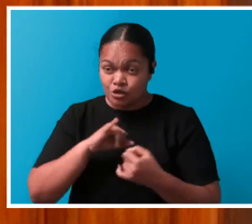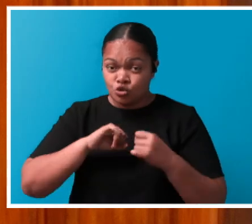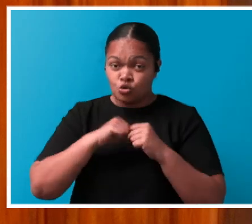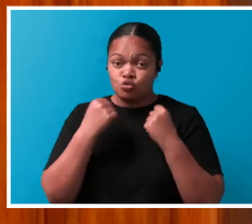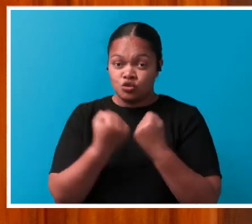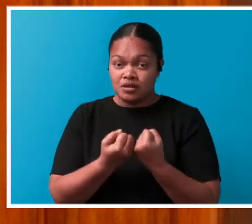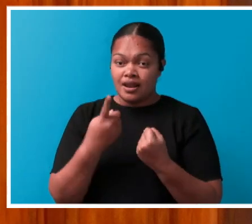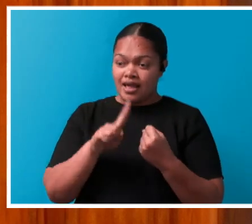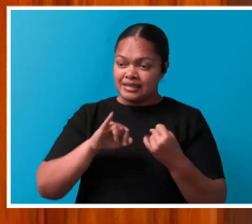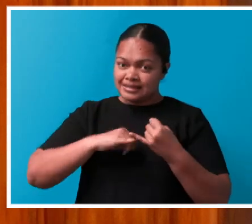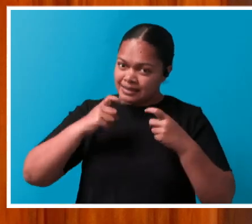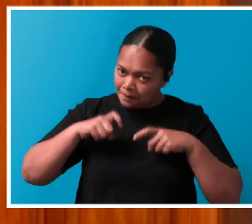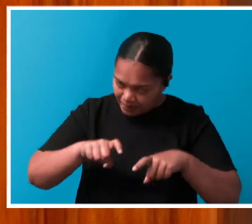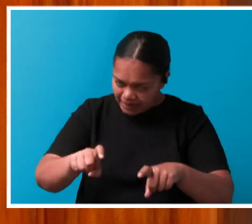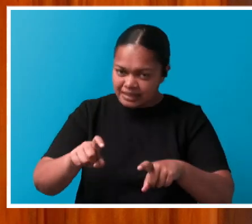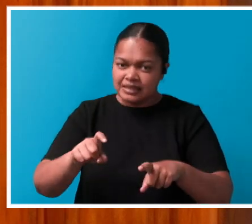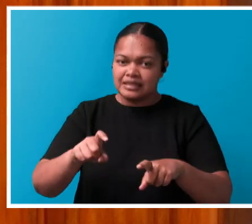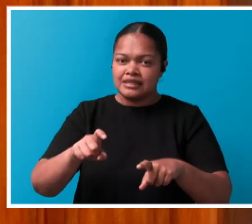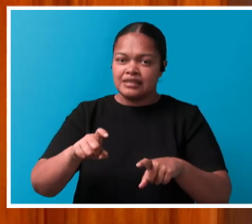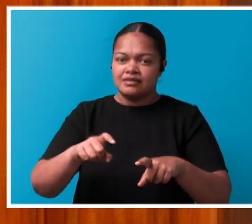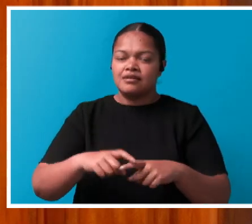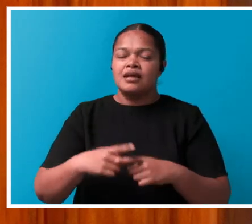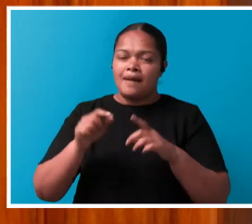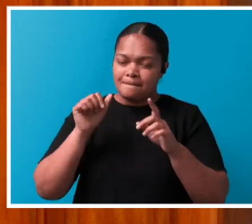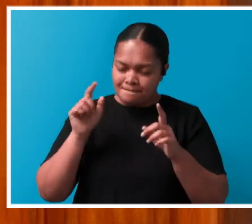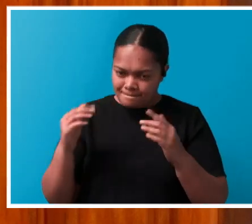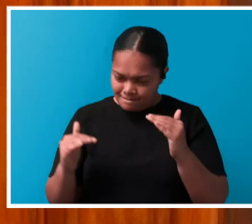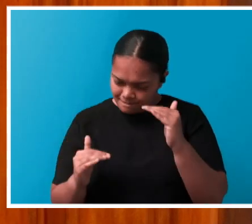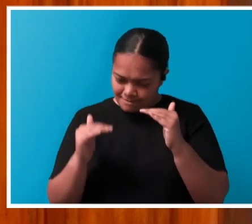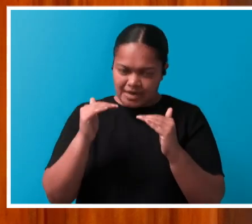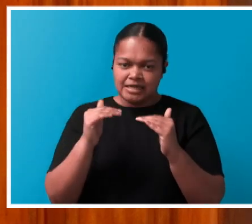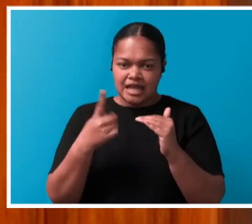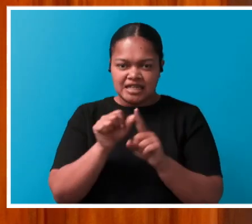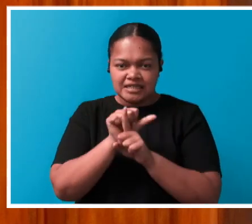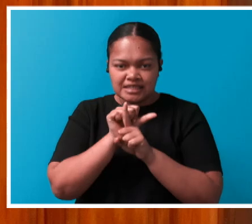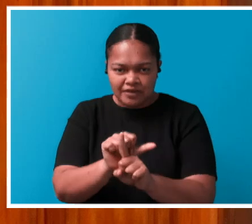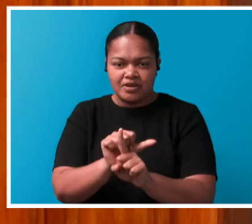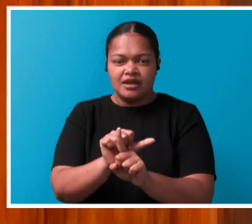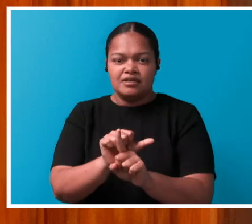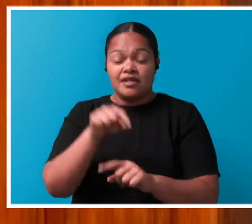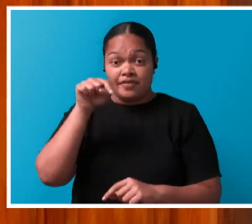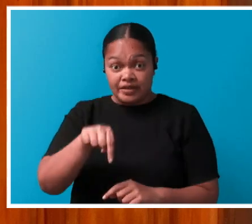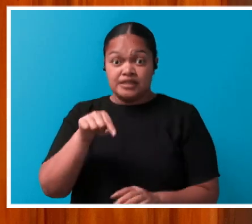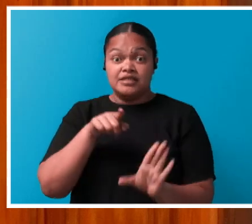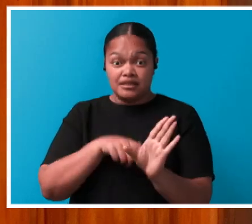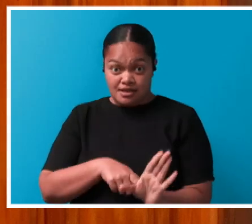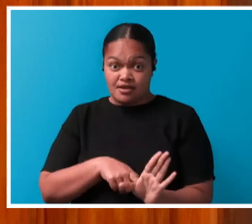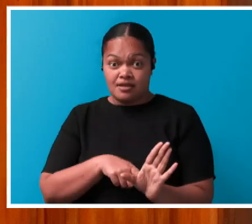security are met and safeguarded. In this financial year,